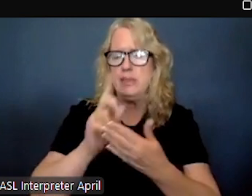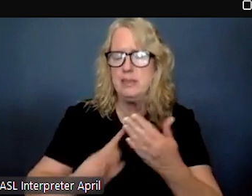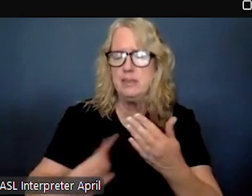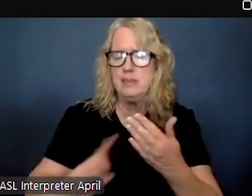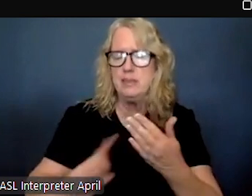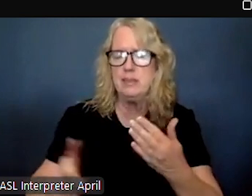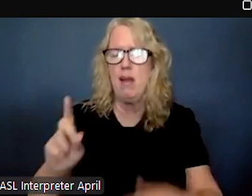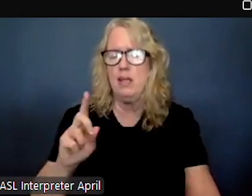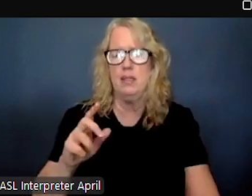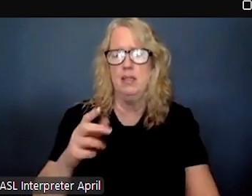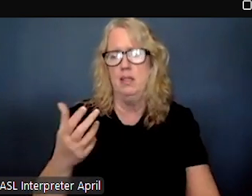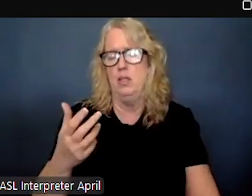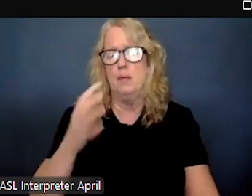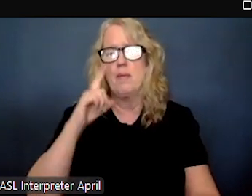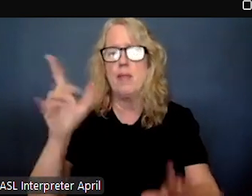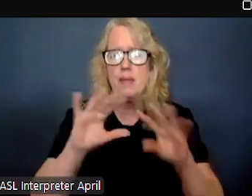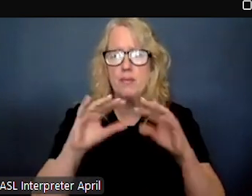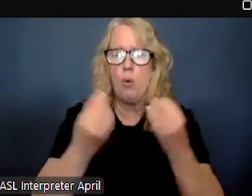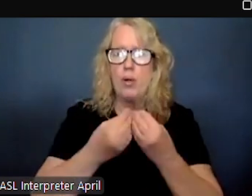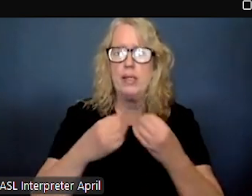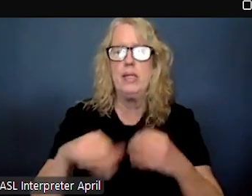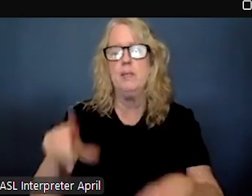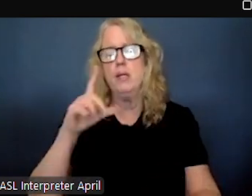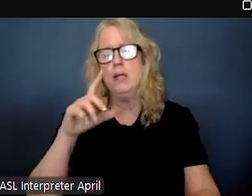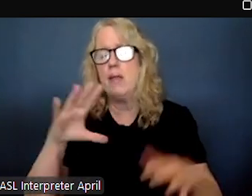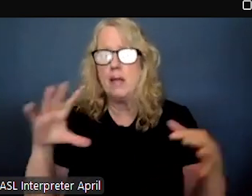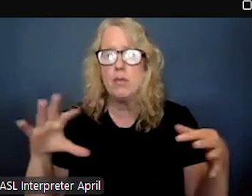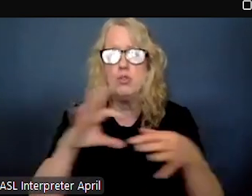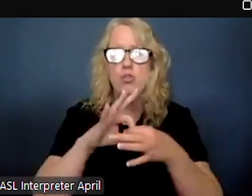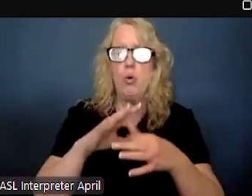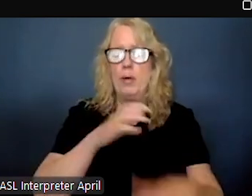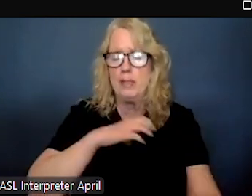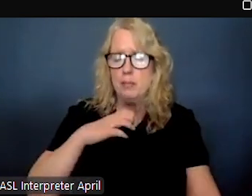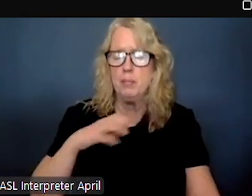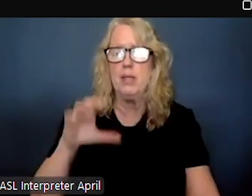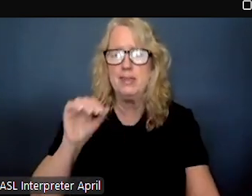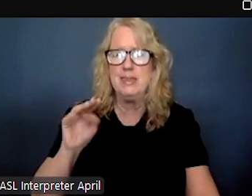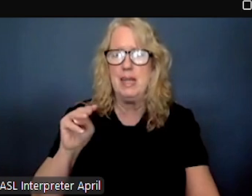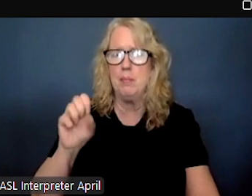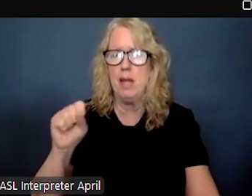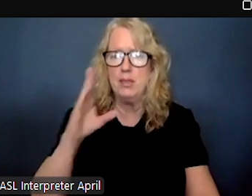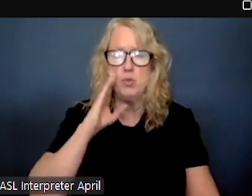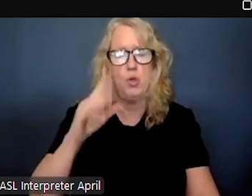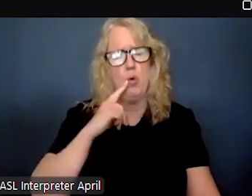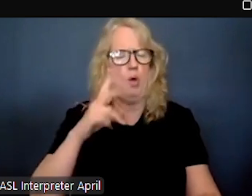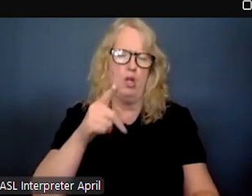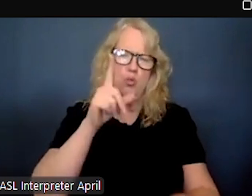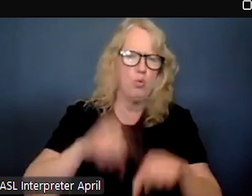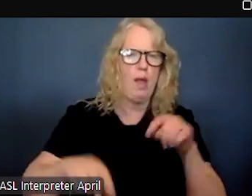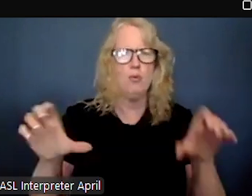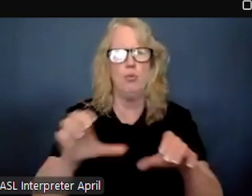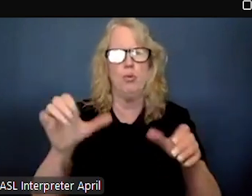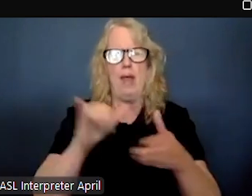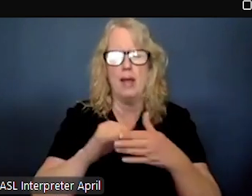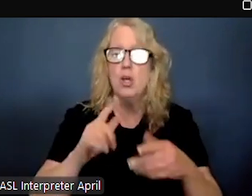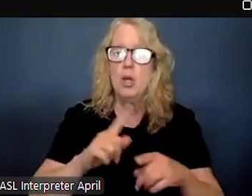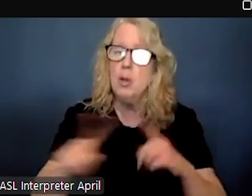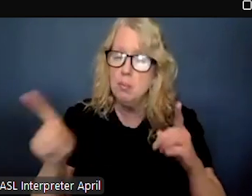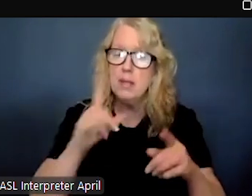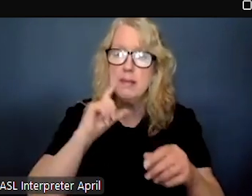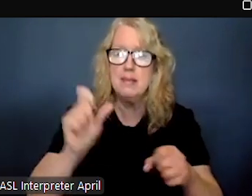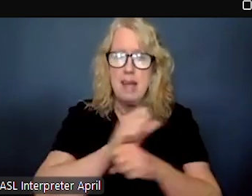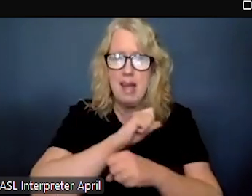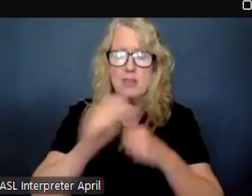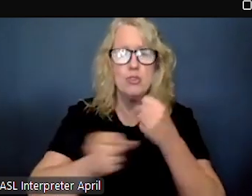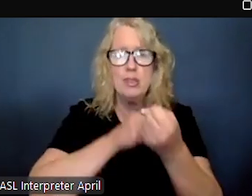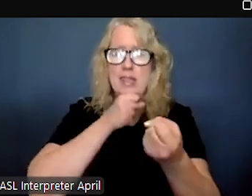way that organizations like the Joint Commission and CMS and everything aren't saying, wait, you can't do that. No, they actually